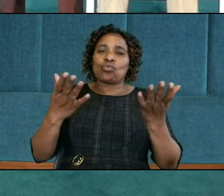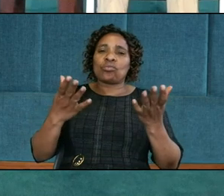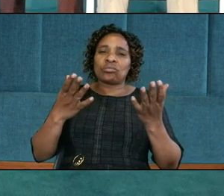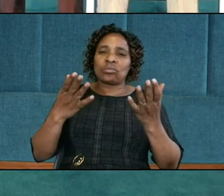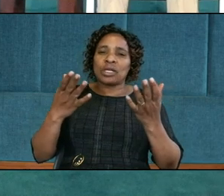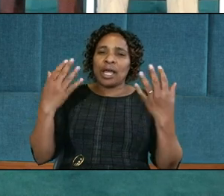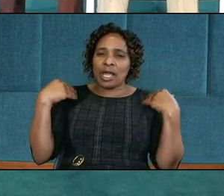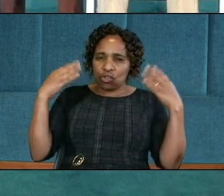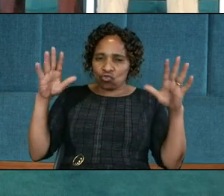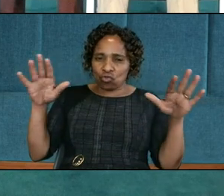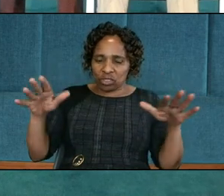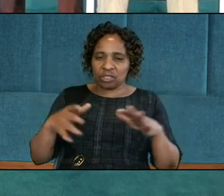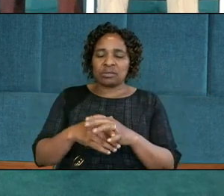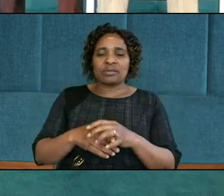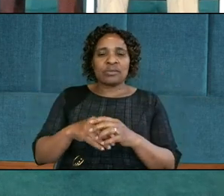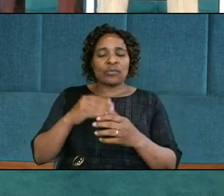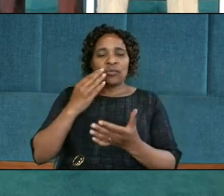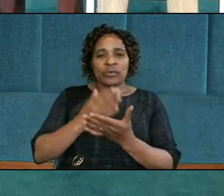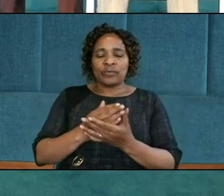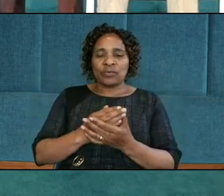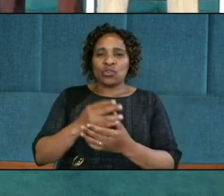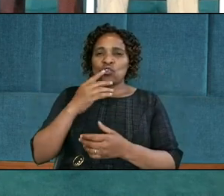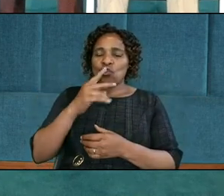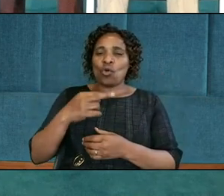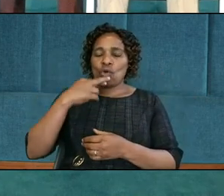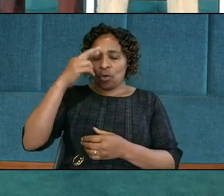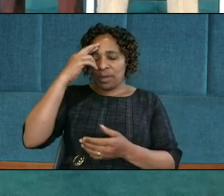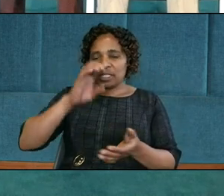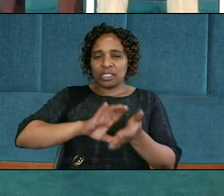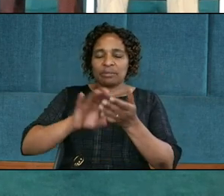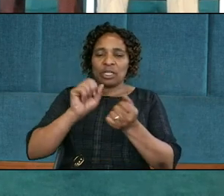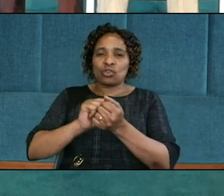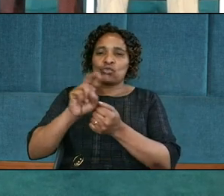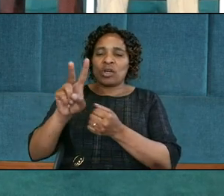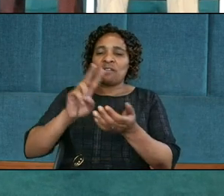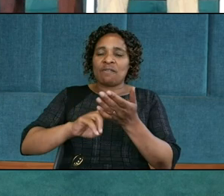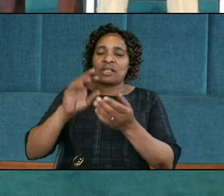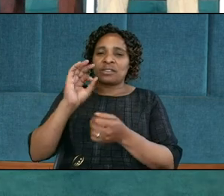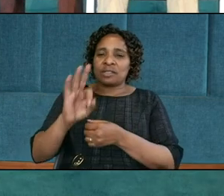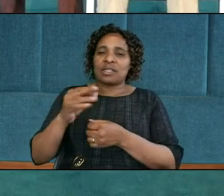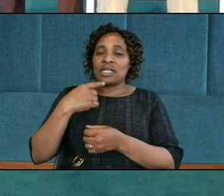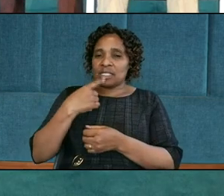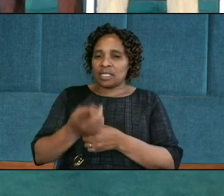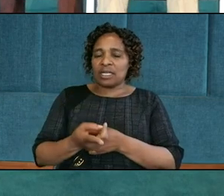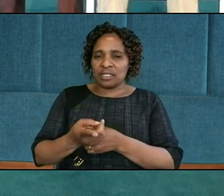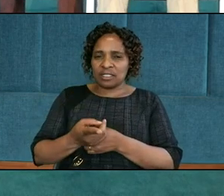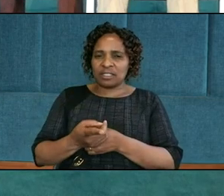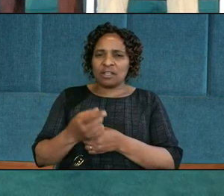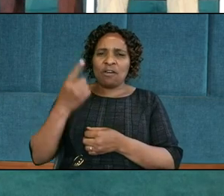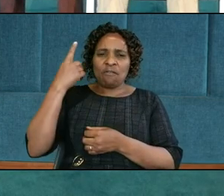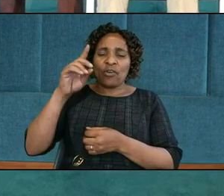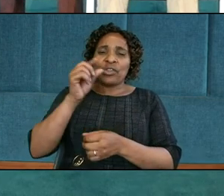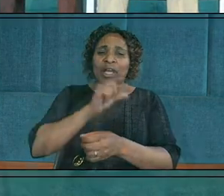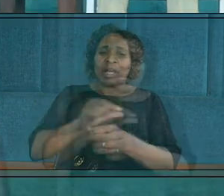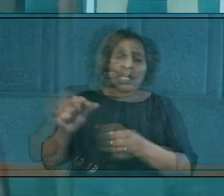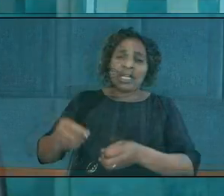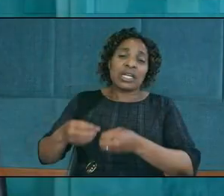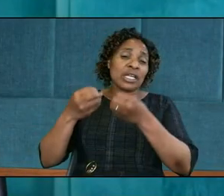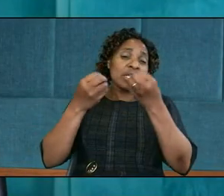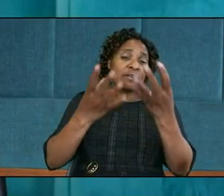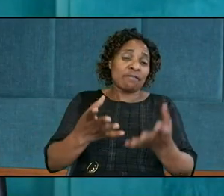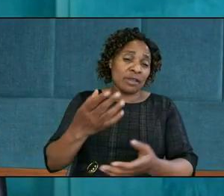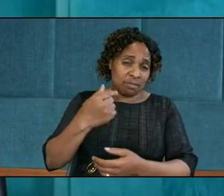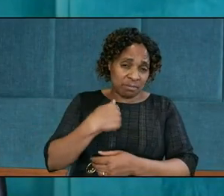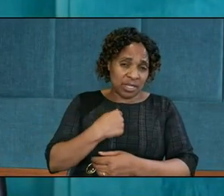imagine. Do you have it? Yeah. Right. So Romans 12, verse 3 says, for by the grace given